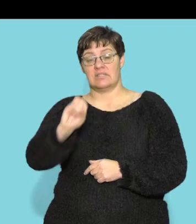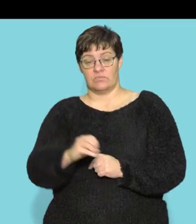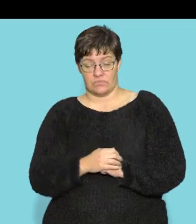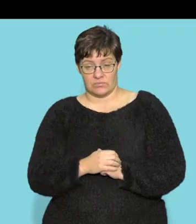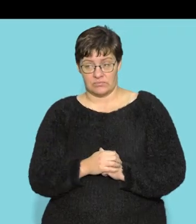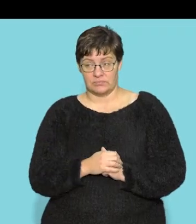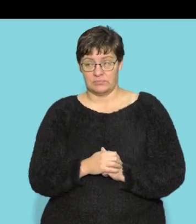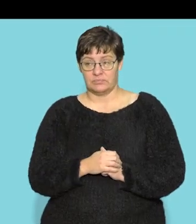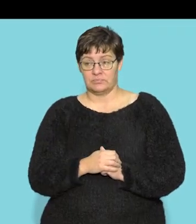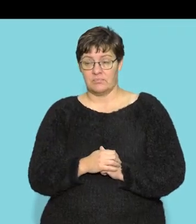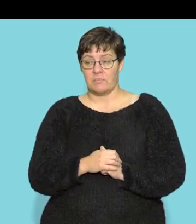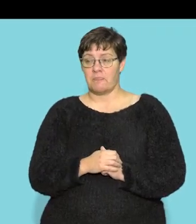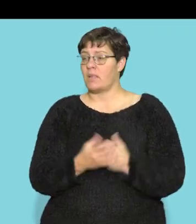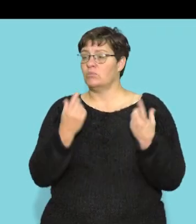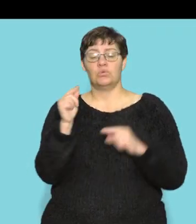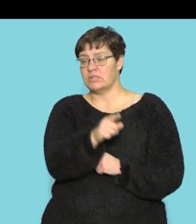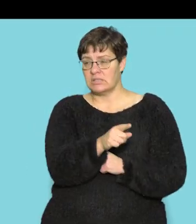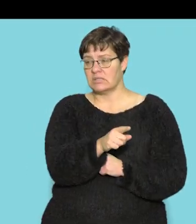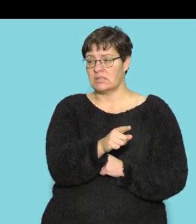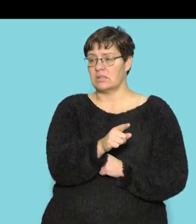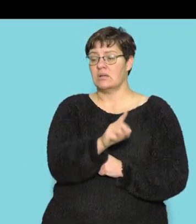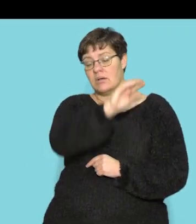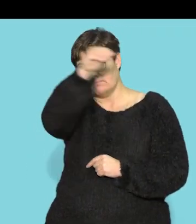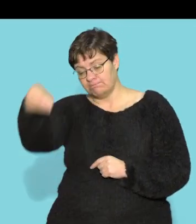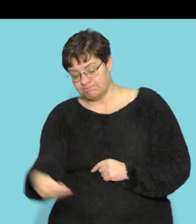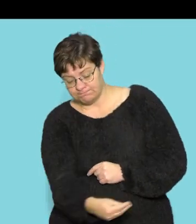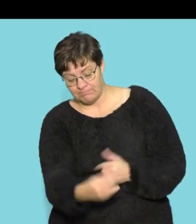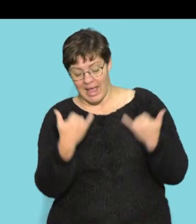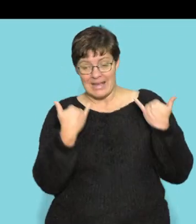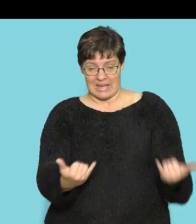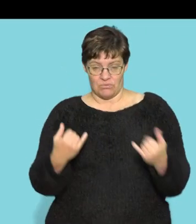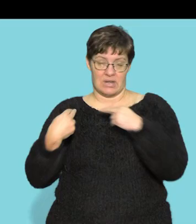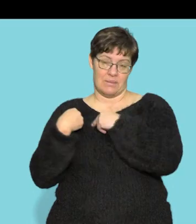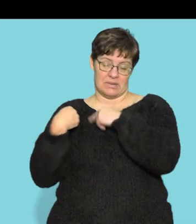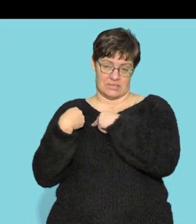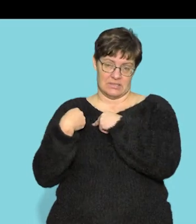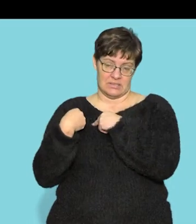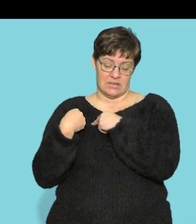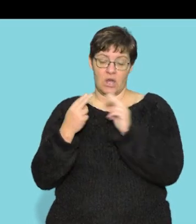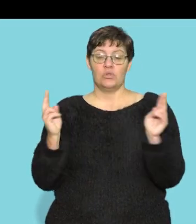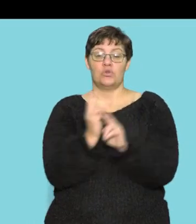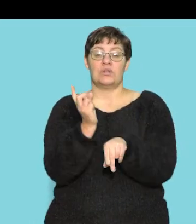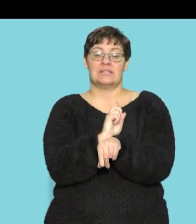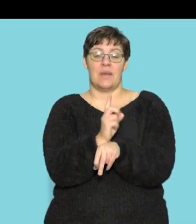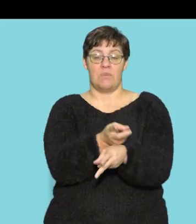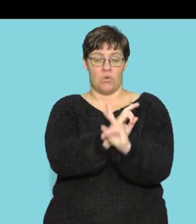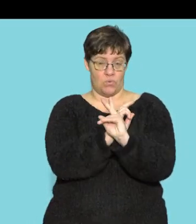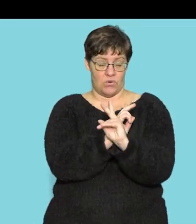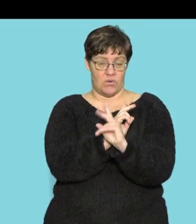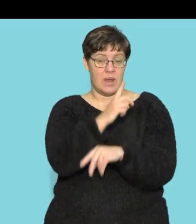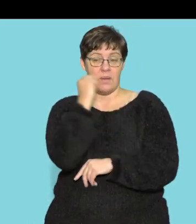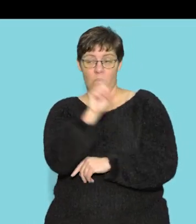101,450. And what are we doing to it? We're replacing it under current liabilities short-term loan,